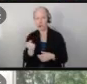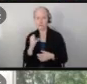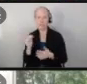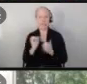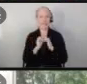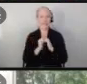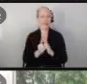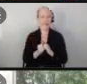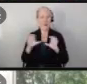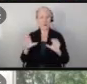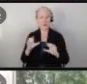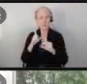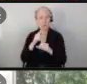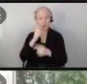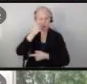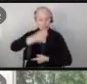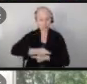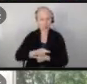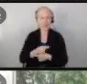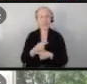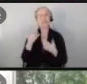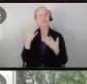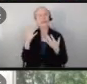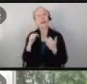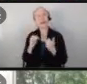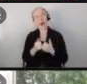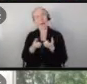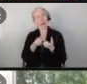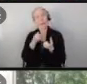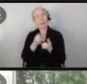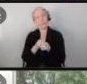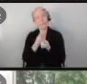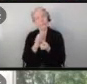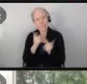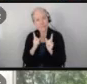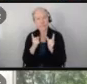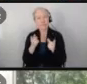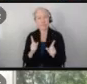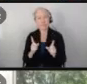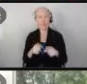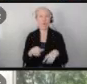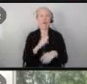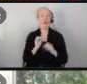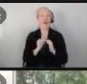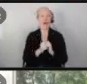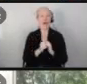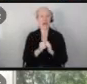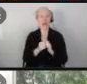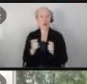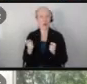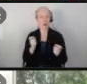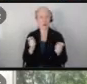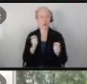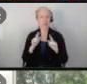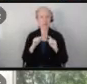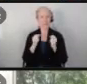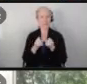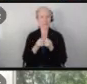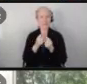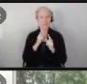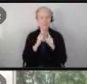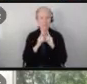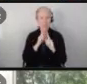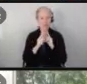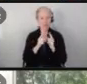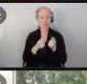right, so that they can be successful, how you deal with communication, team communication, how you deal